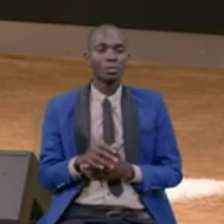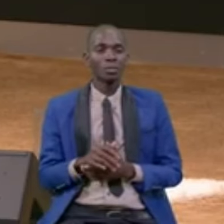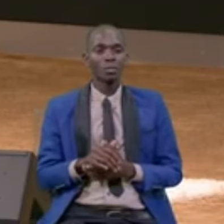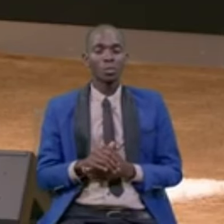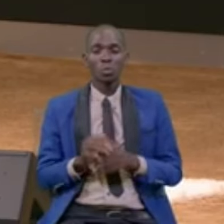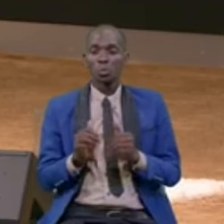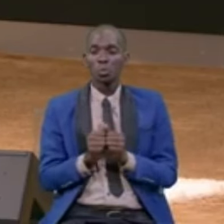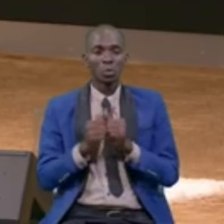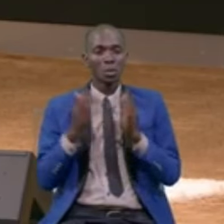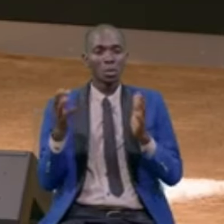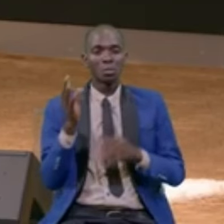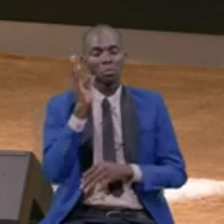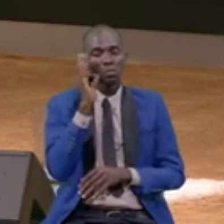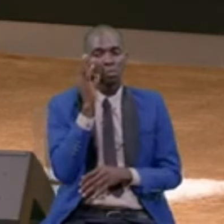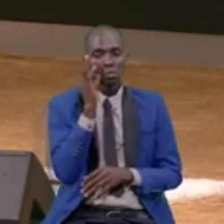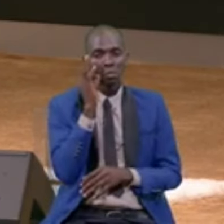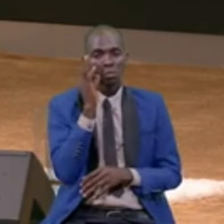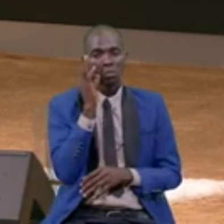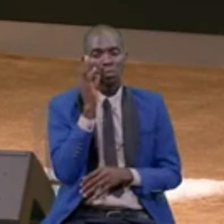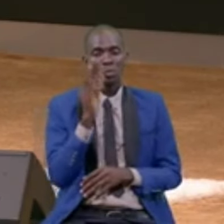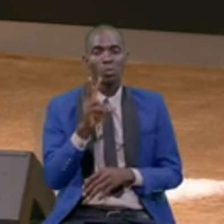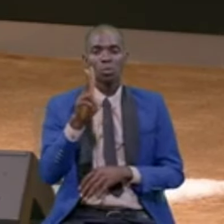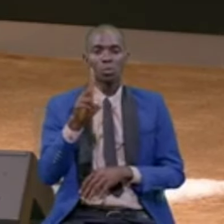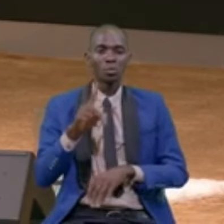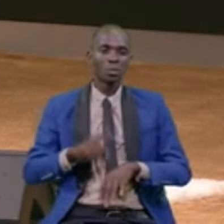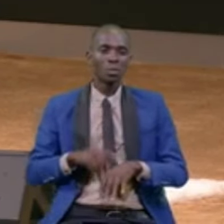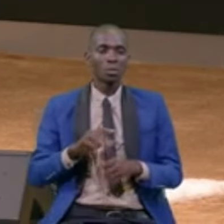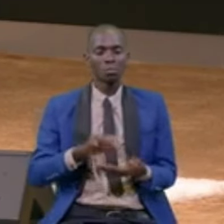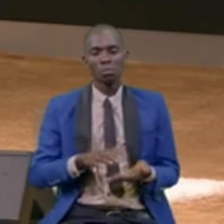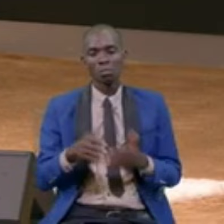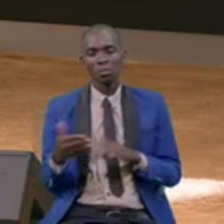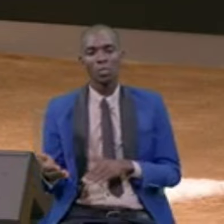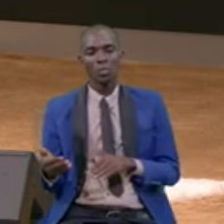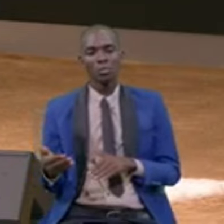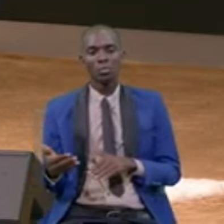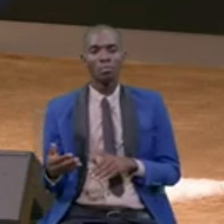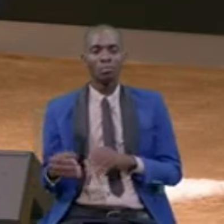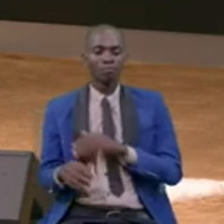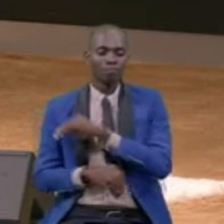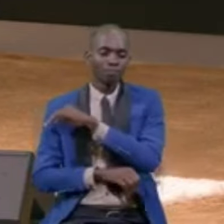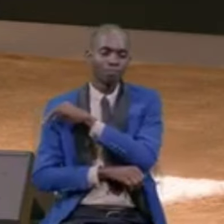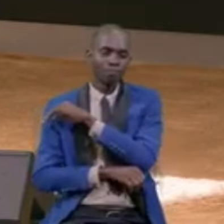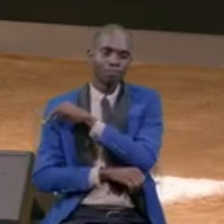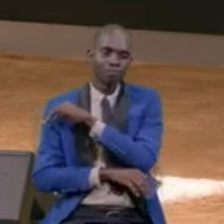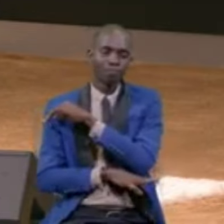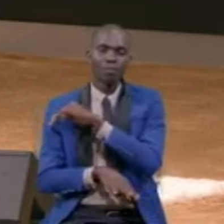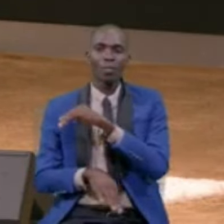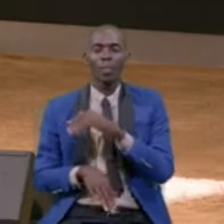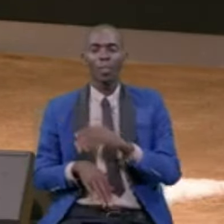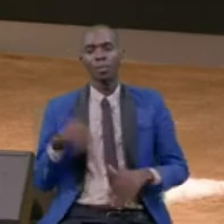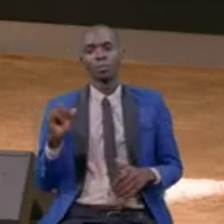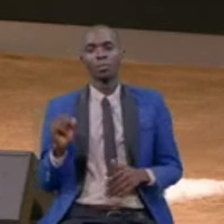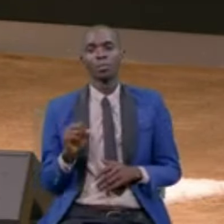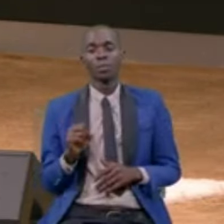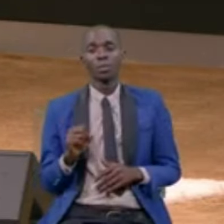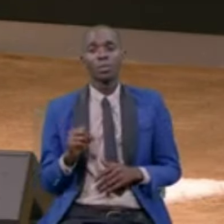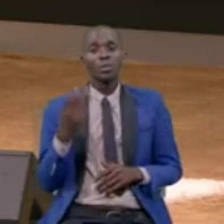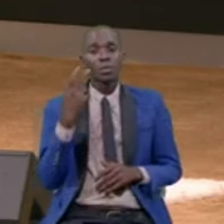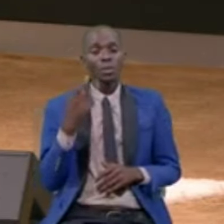withereth, without fruit, twice dead. They were dead